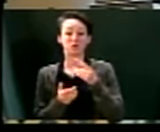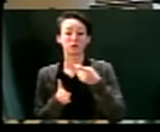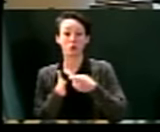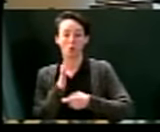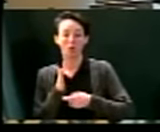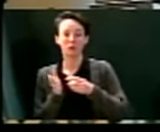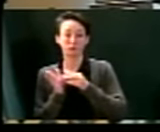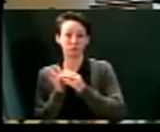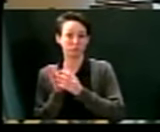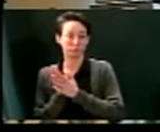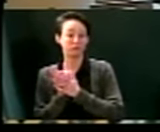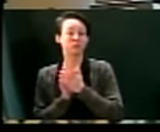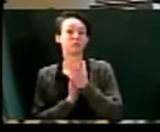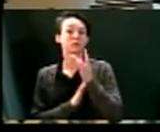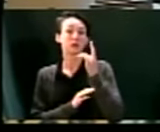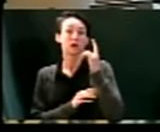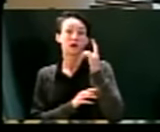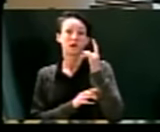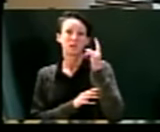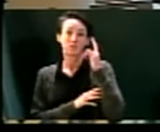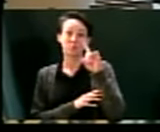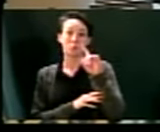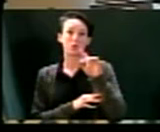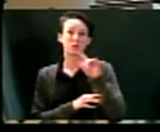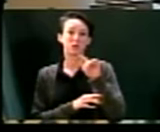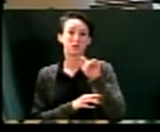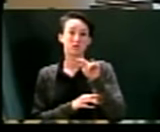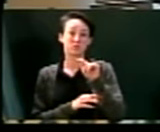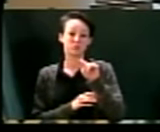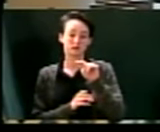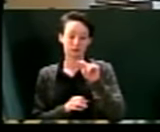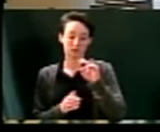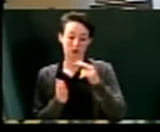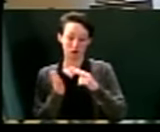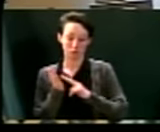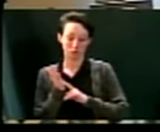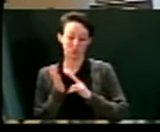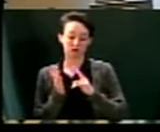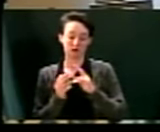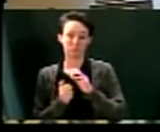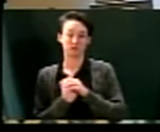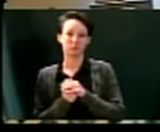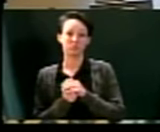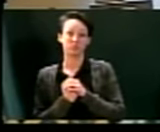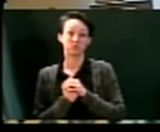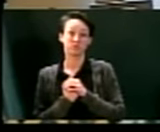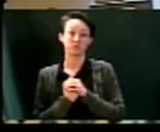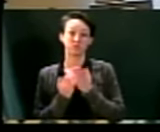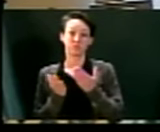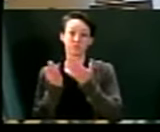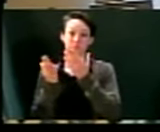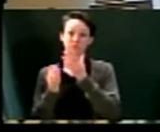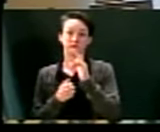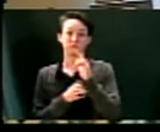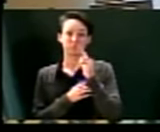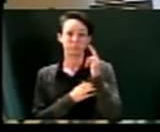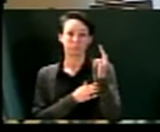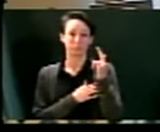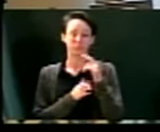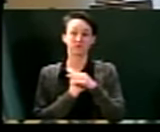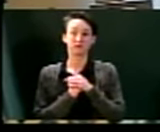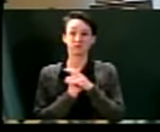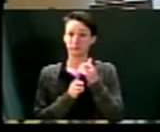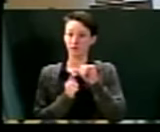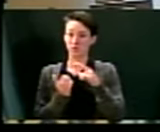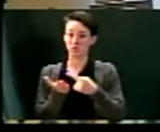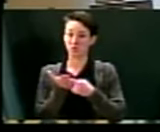$585,593.57 per TCPN contract R150702. Motion by Mr. Norman, seconded by Ms. Owen.